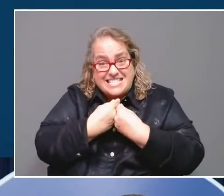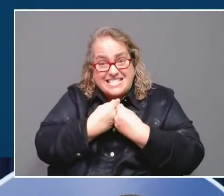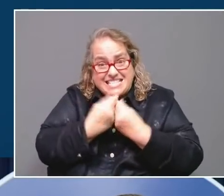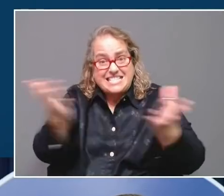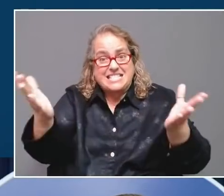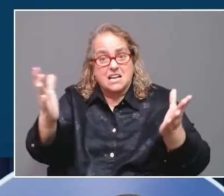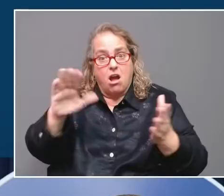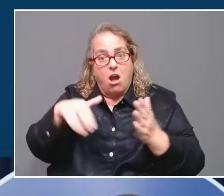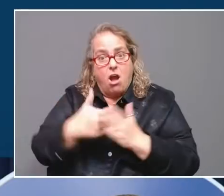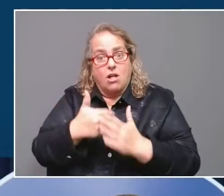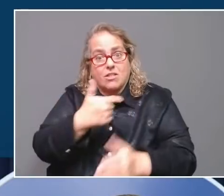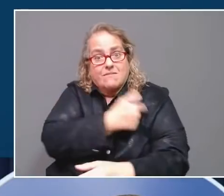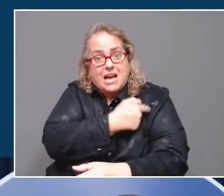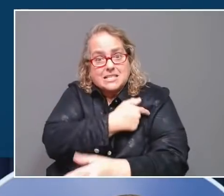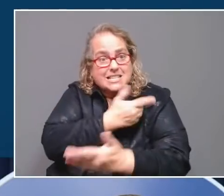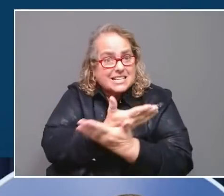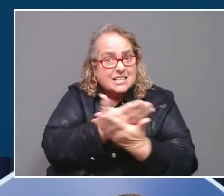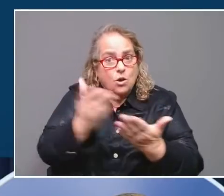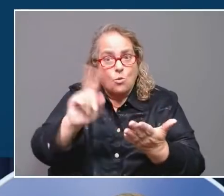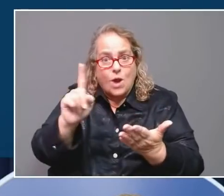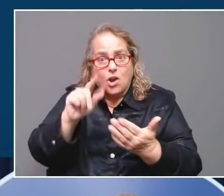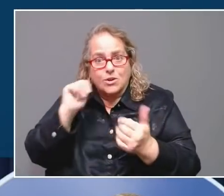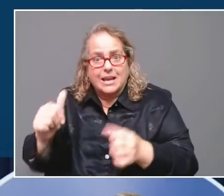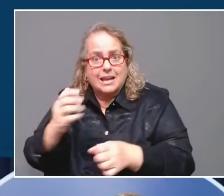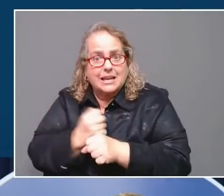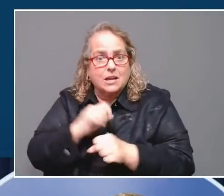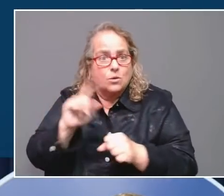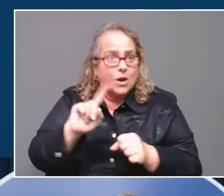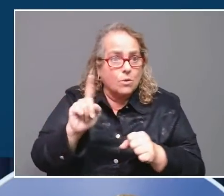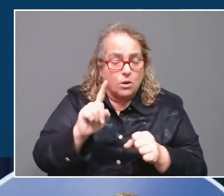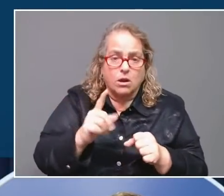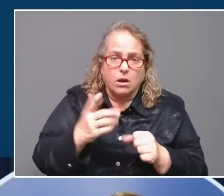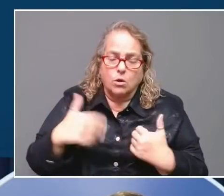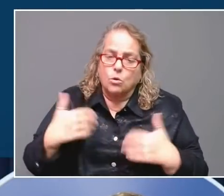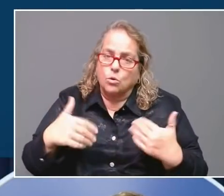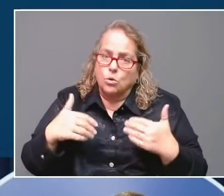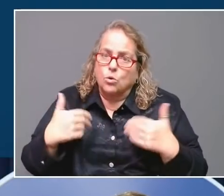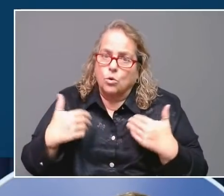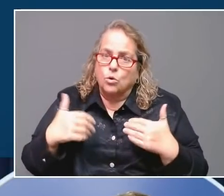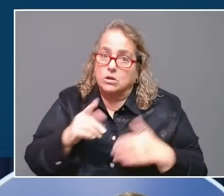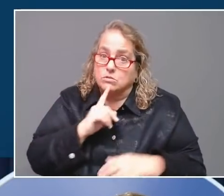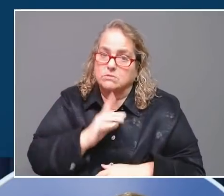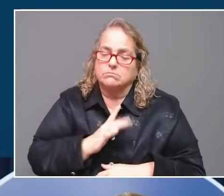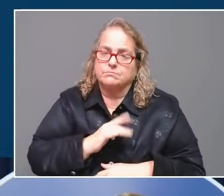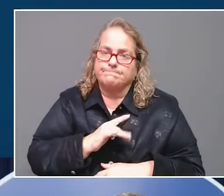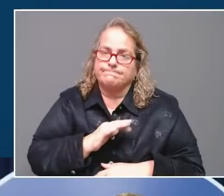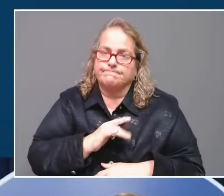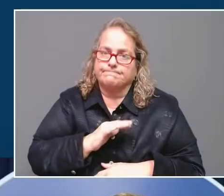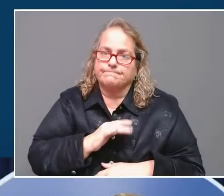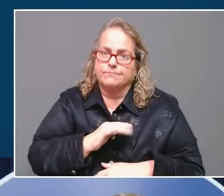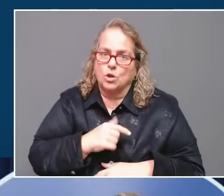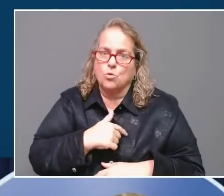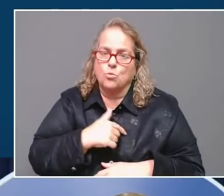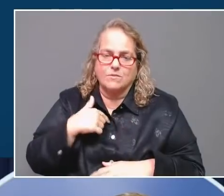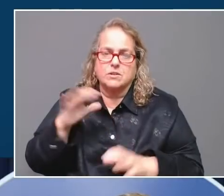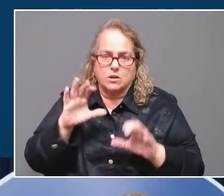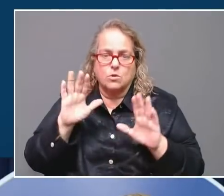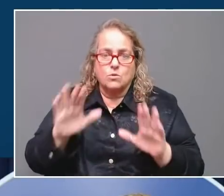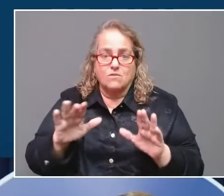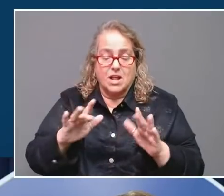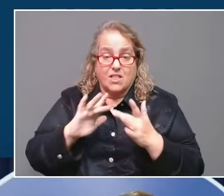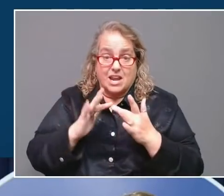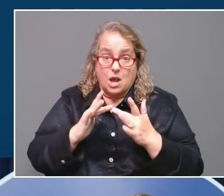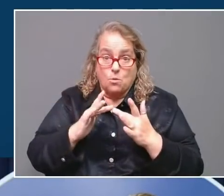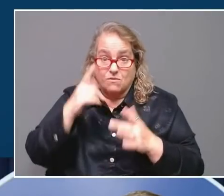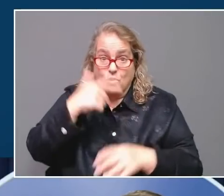short period of time is nothing short of amazing. In fact, the network we built for vaccines is so robust that it can now